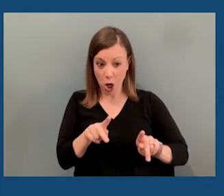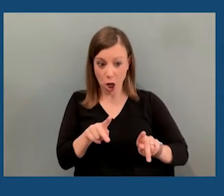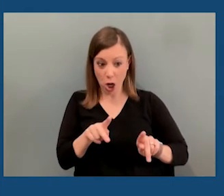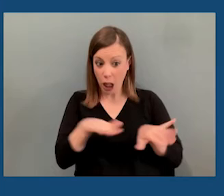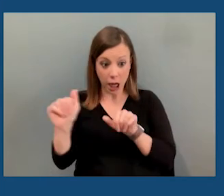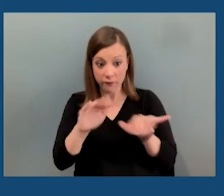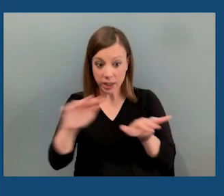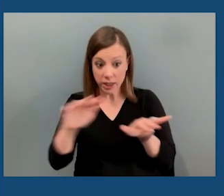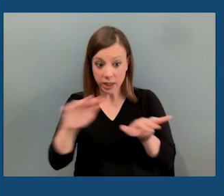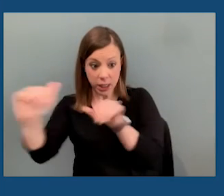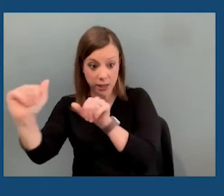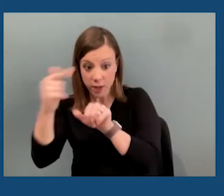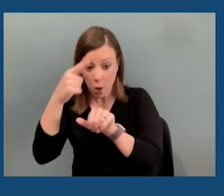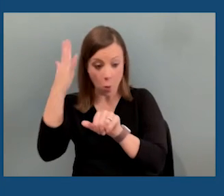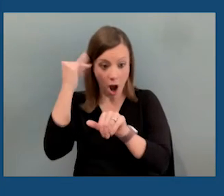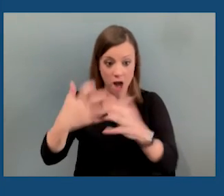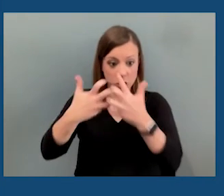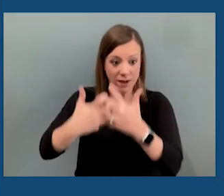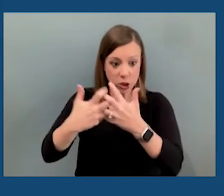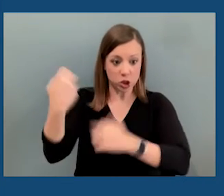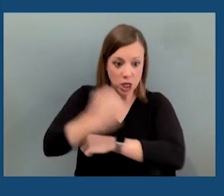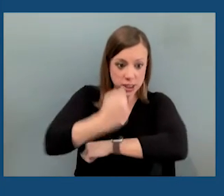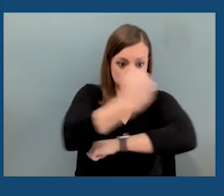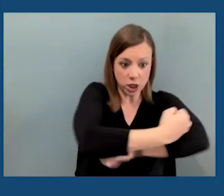it just warms my heart to say